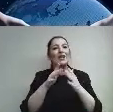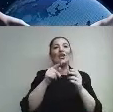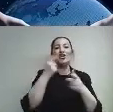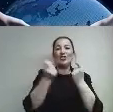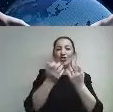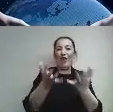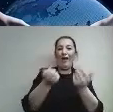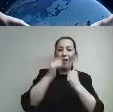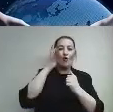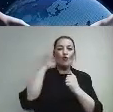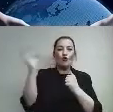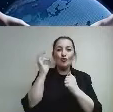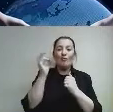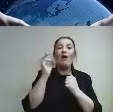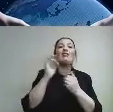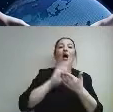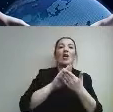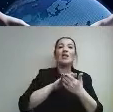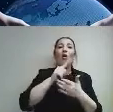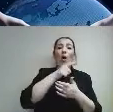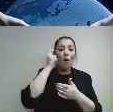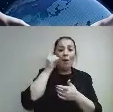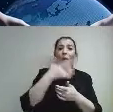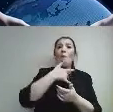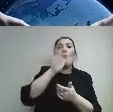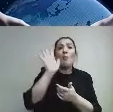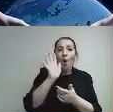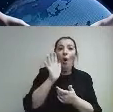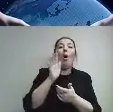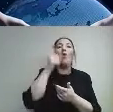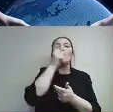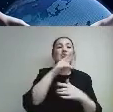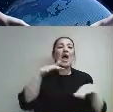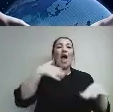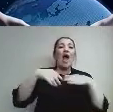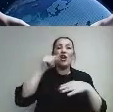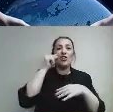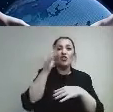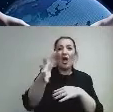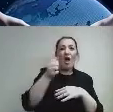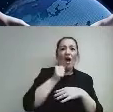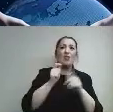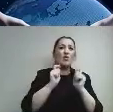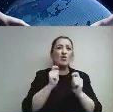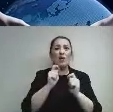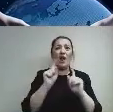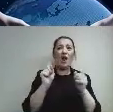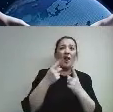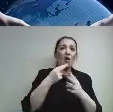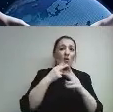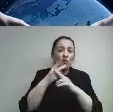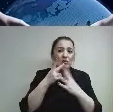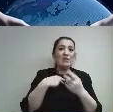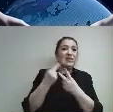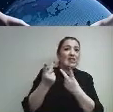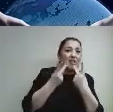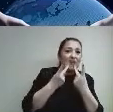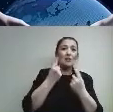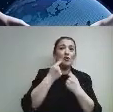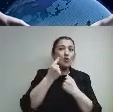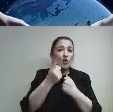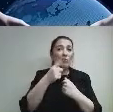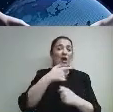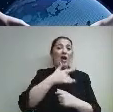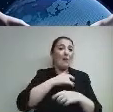away from employing these people about like how to invite them, how to arrange meetings with them.